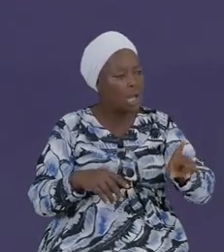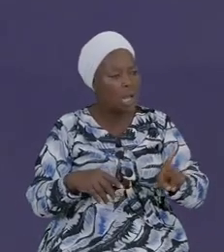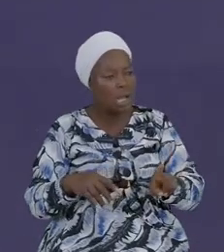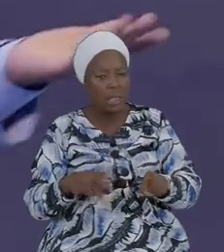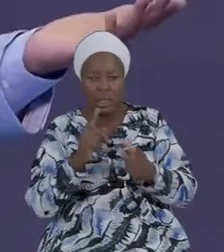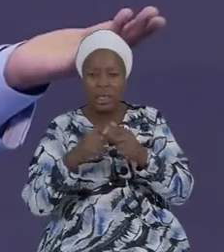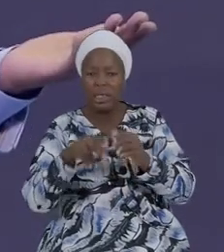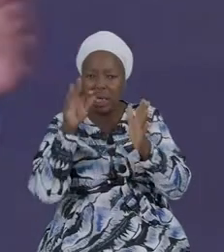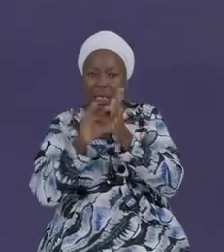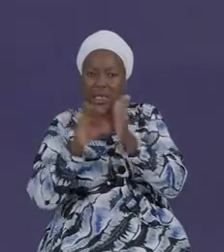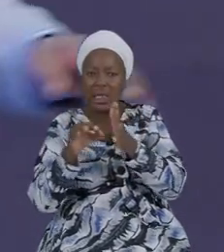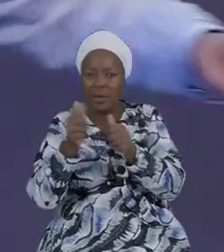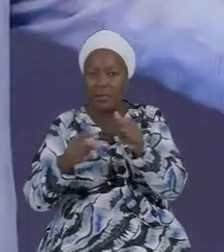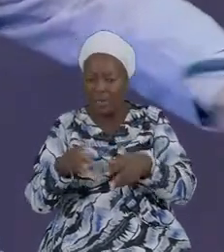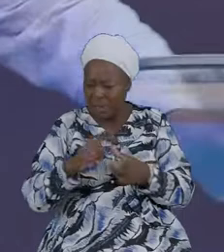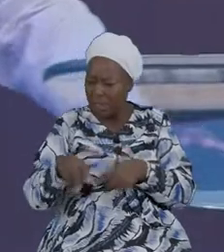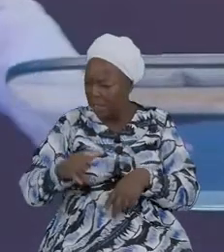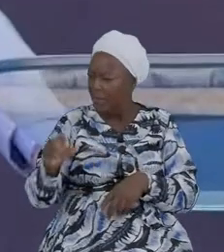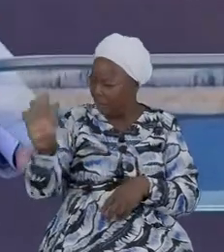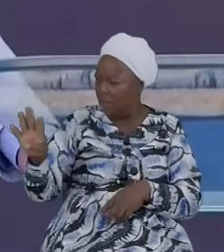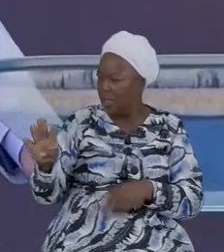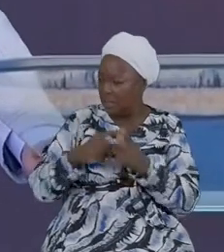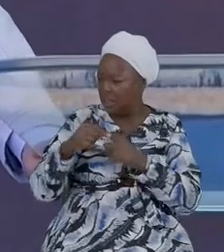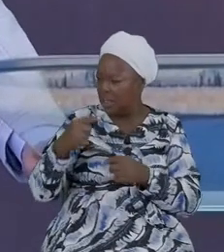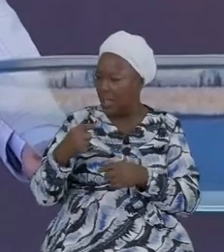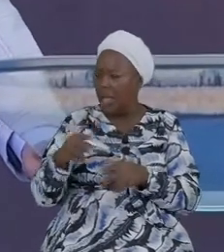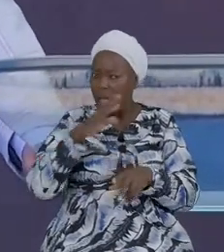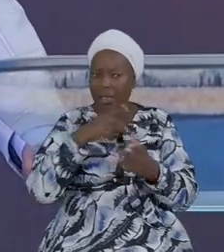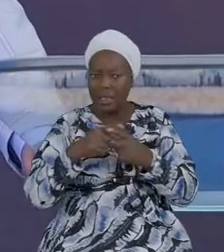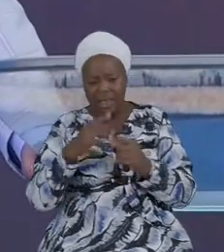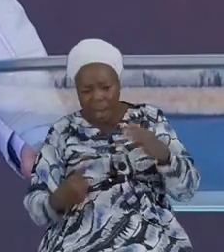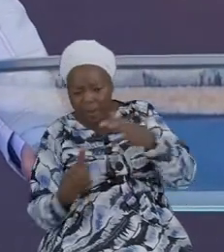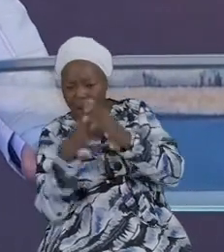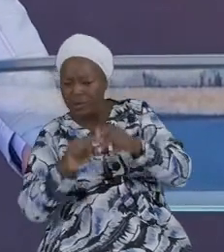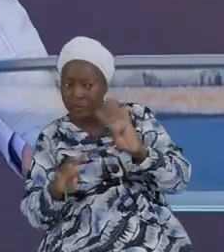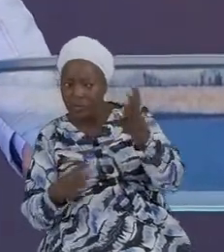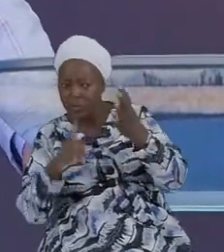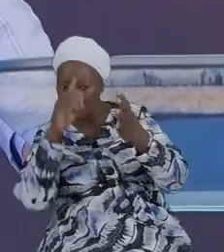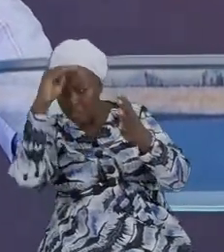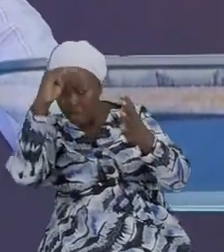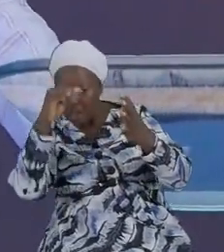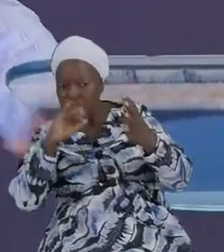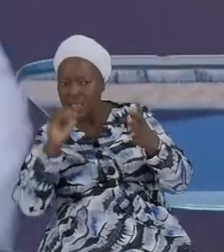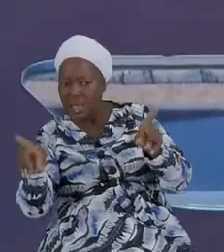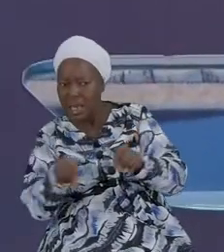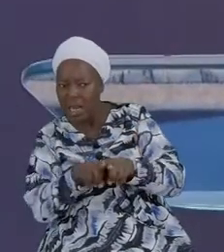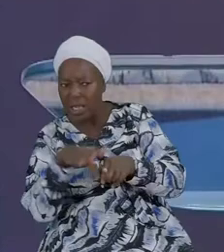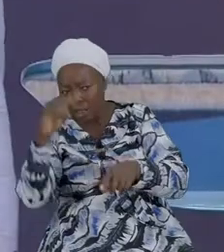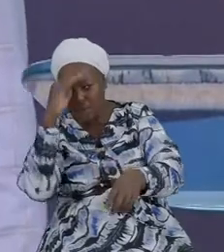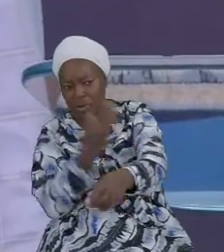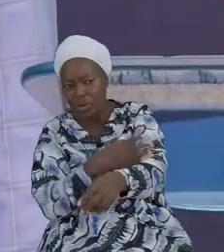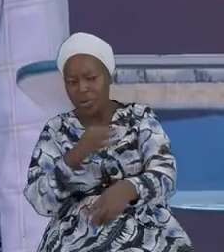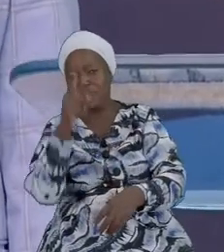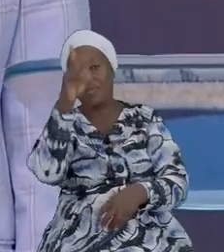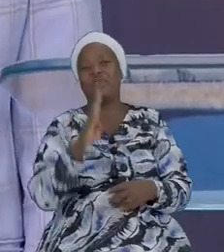every way, and there were four. And then he said, the appearance of the fourth one is like the